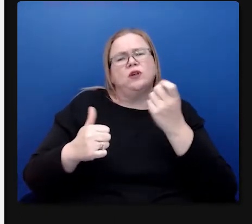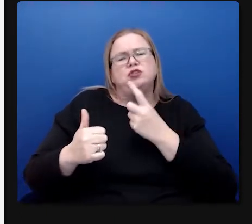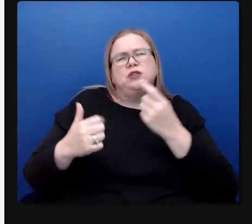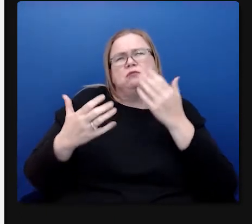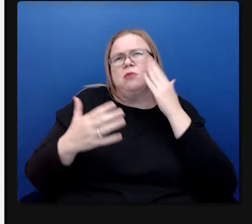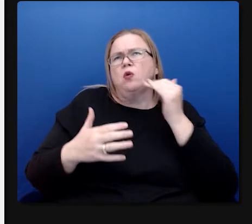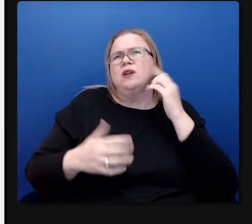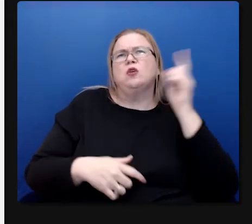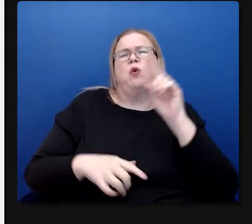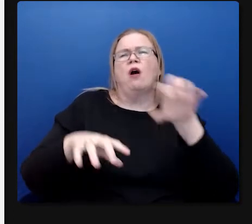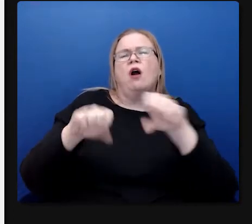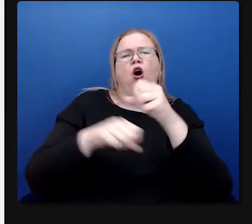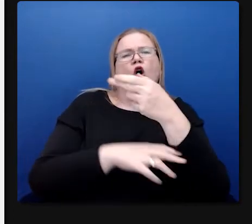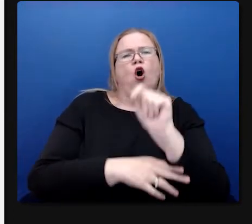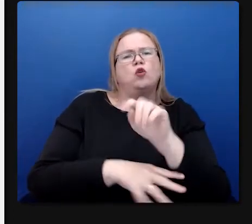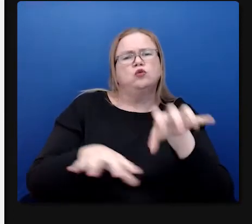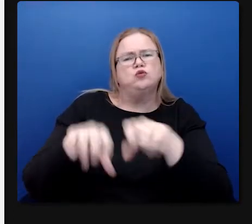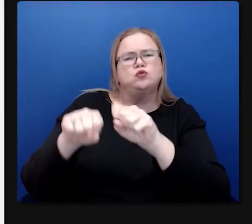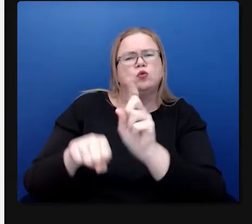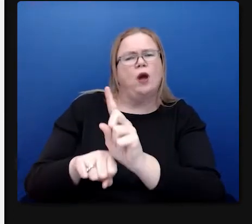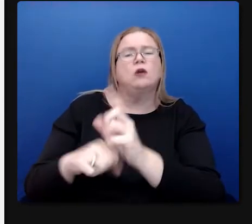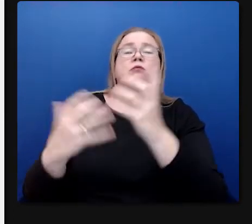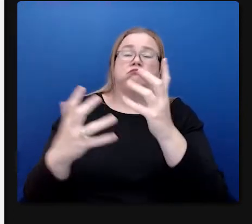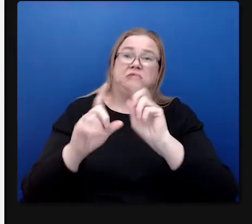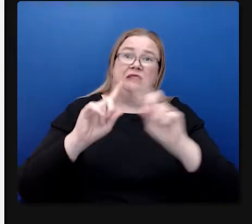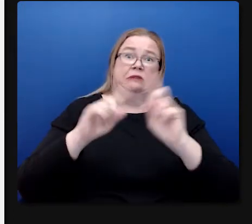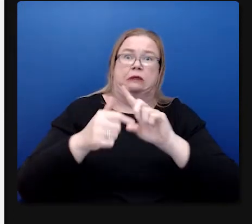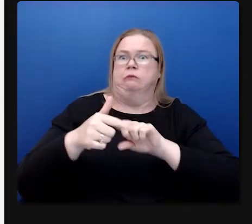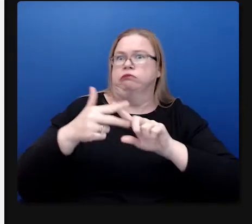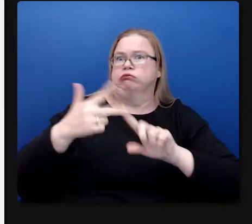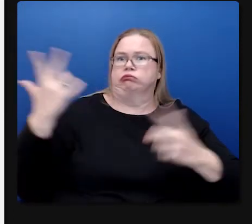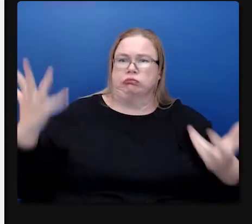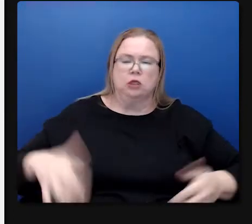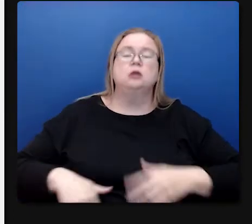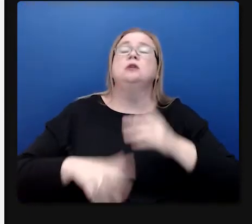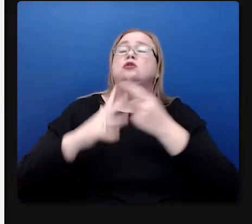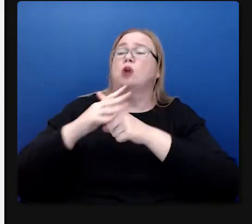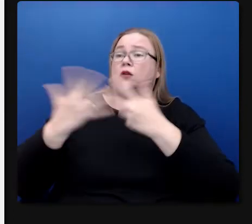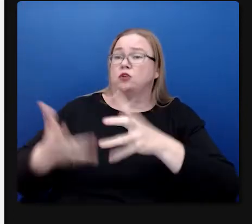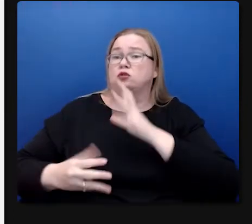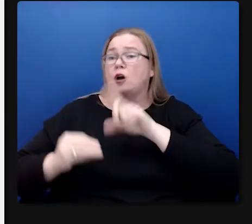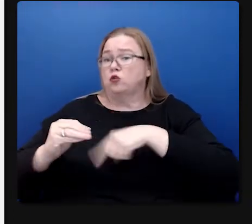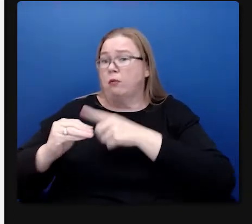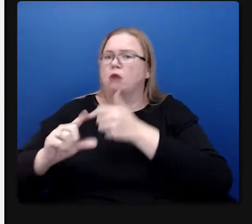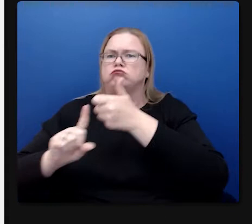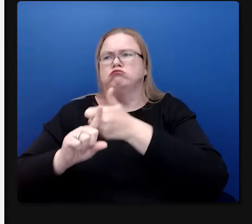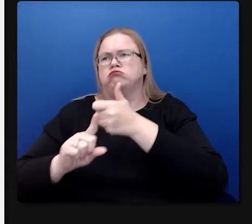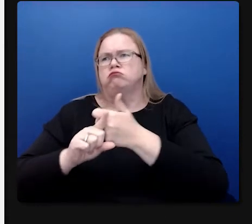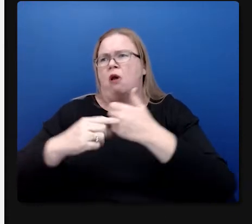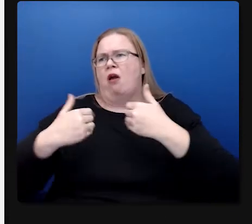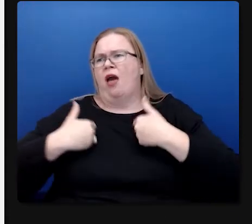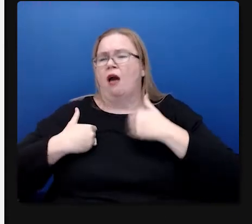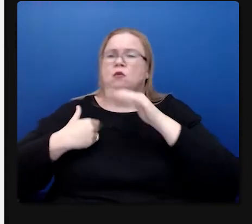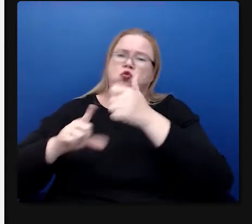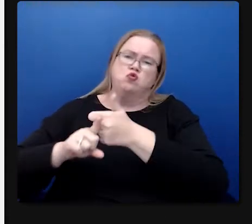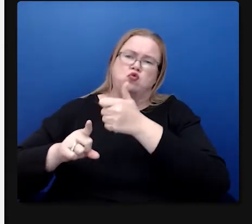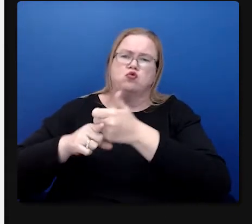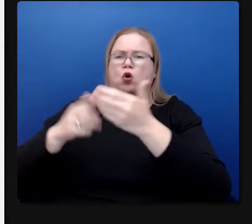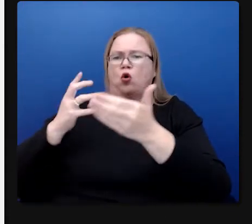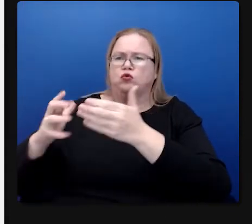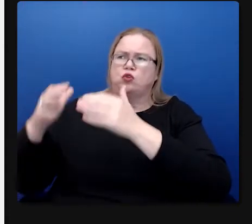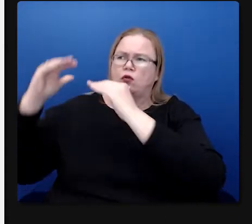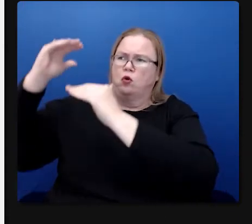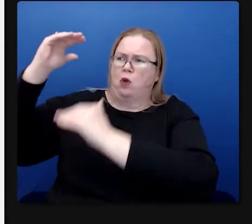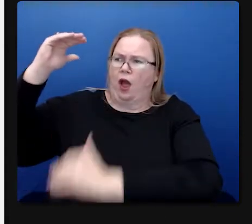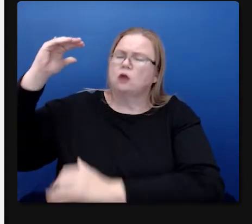into is where you're going to host it. And so there's a whole spectrum of solutions here, starting with what we already talked about, where you might have your own server